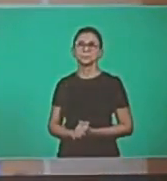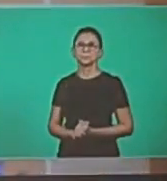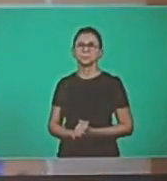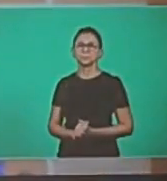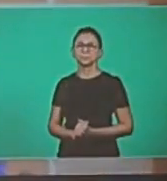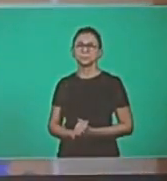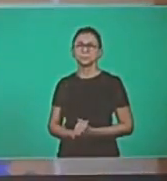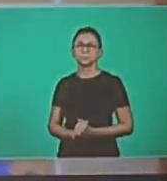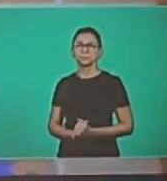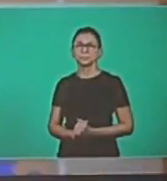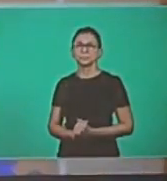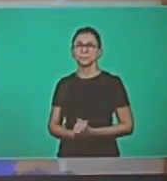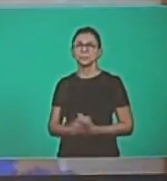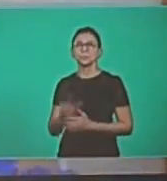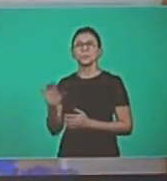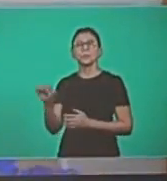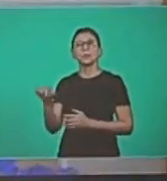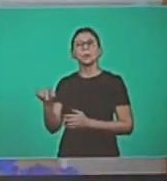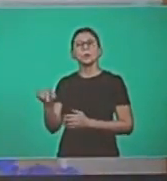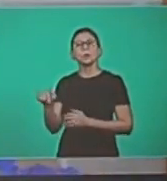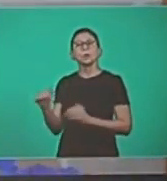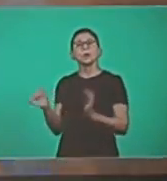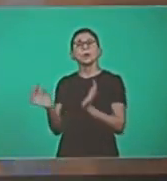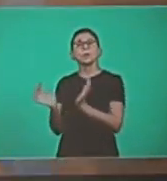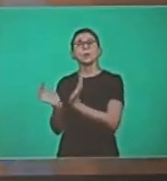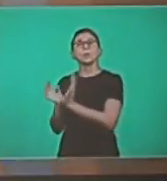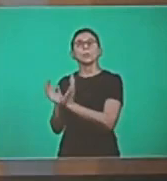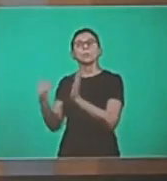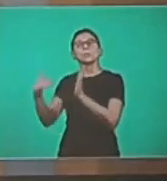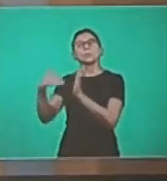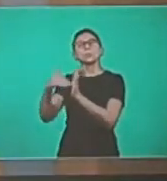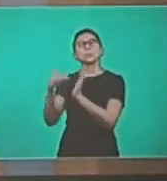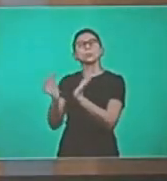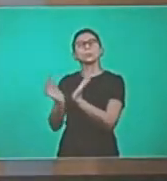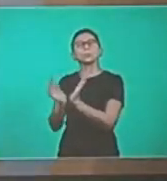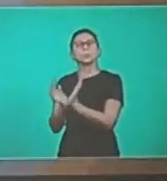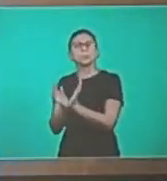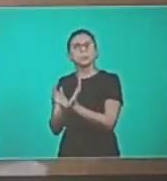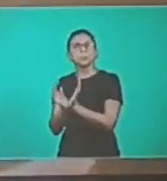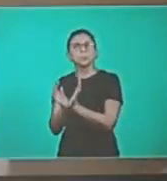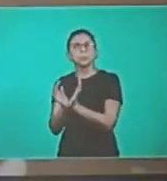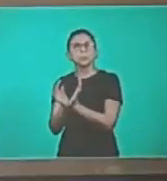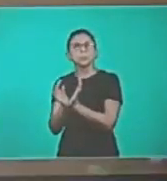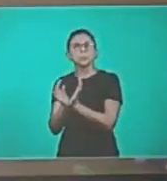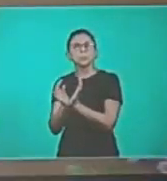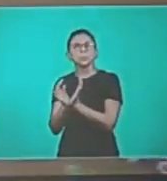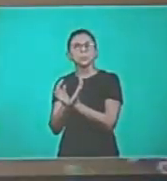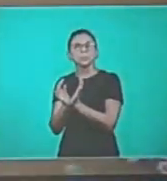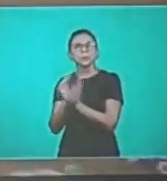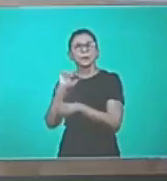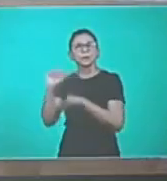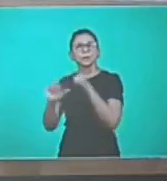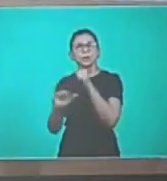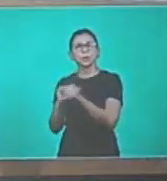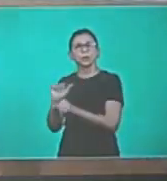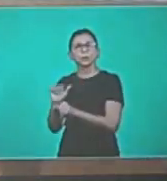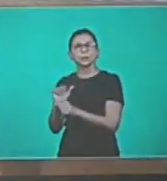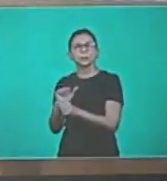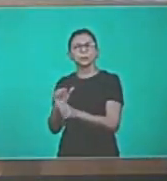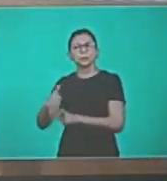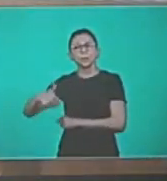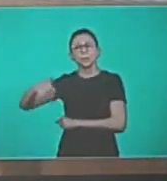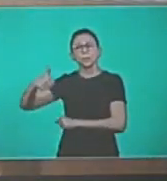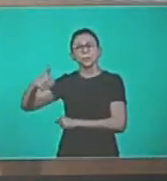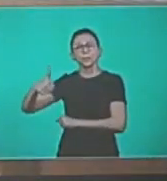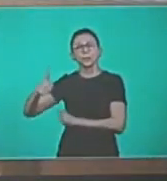For the rapture of the church will take even the last ones. The first ones, they are